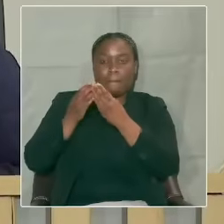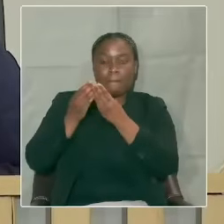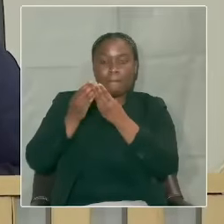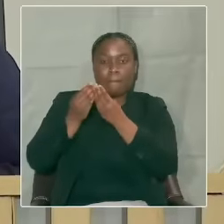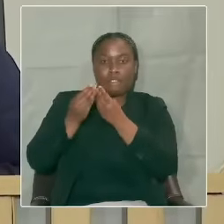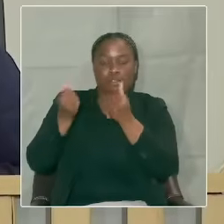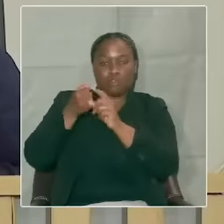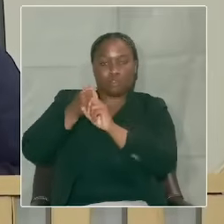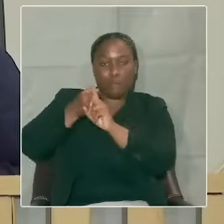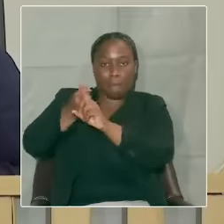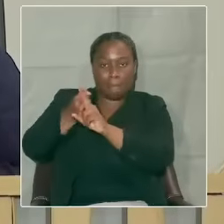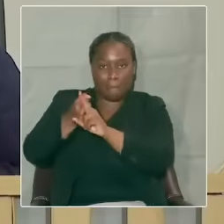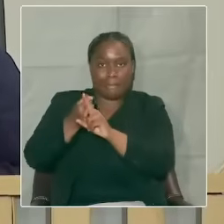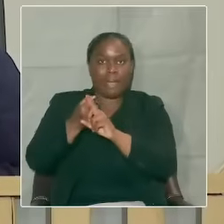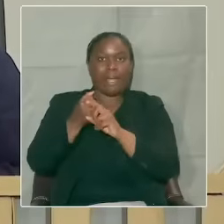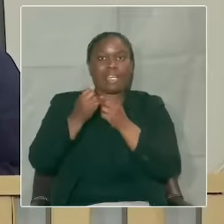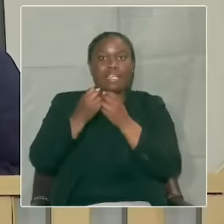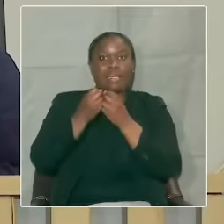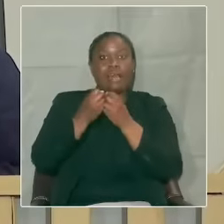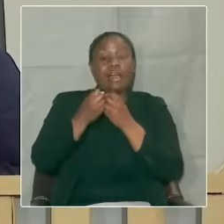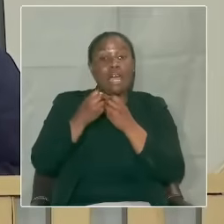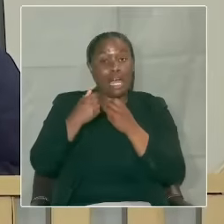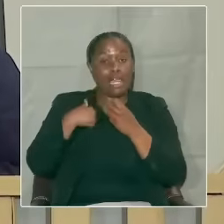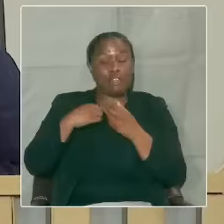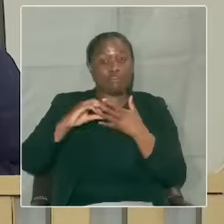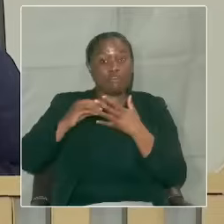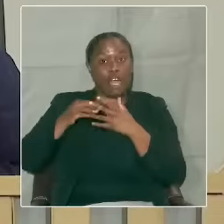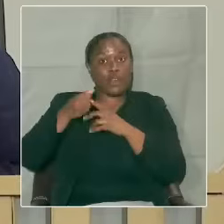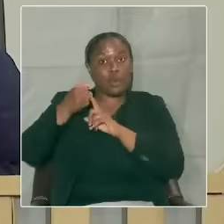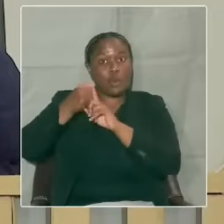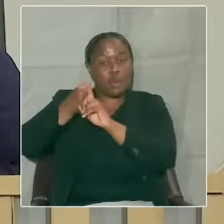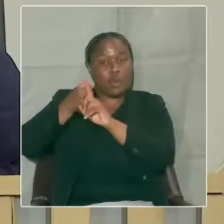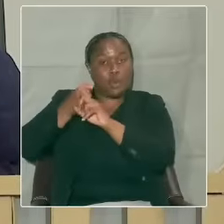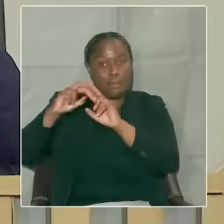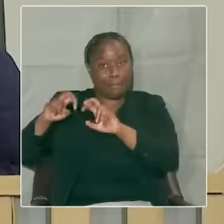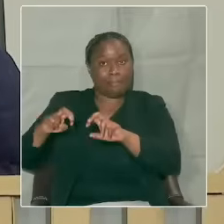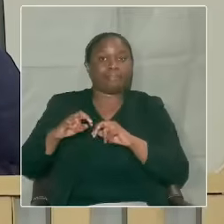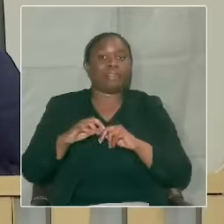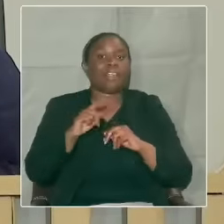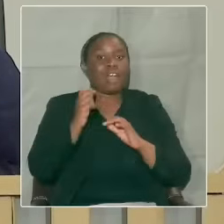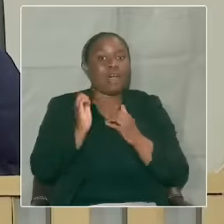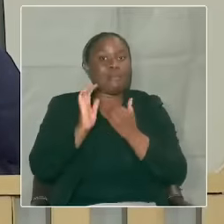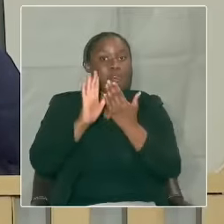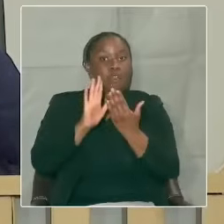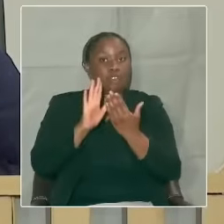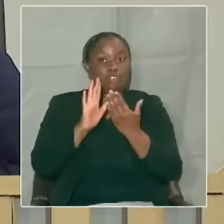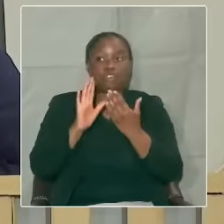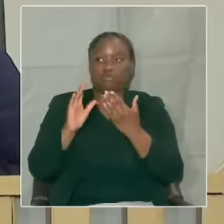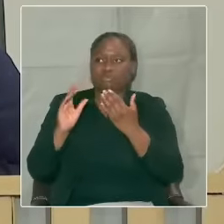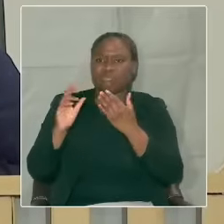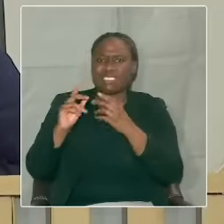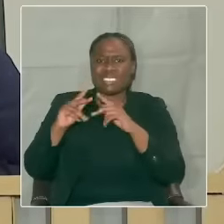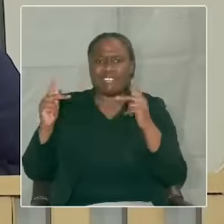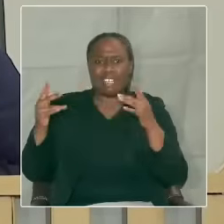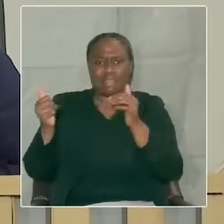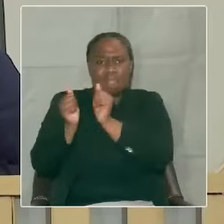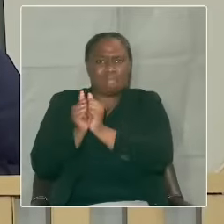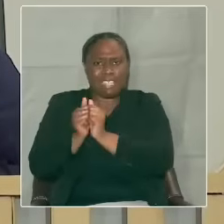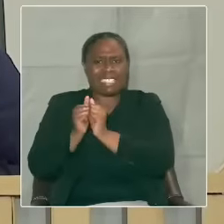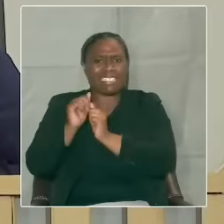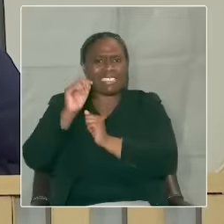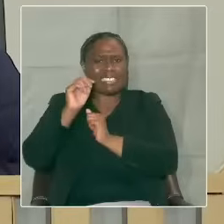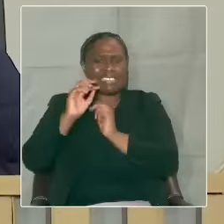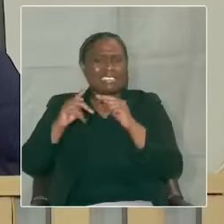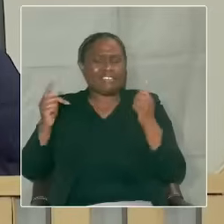multiple agencies and emphasizing accountability. The cross-functional approach enabled the team to leverage expertise from